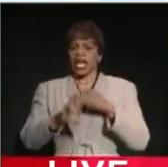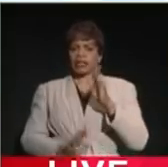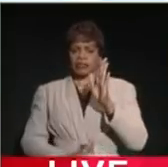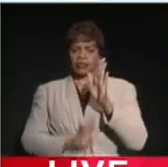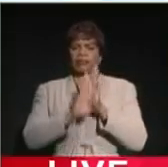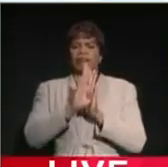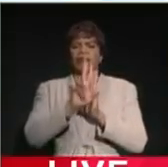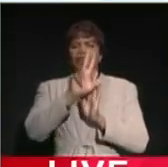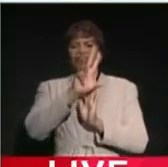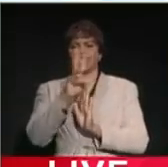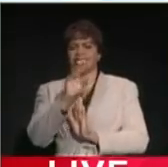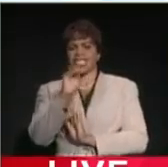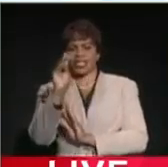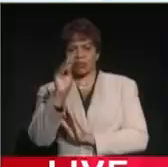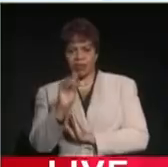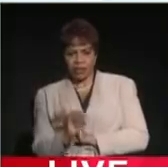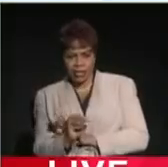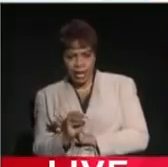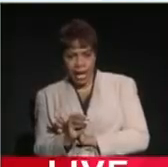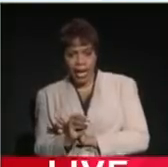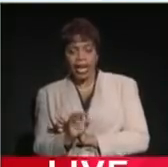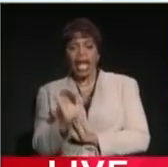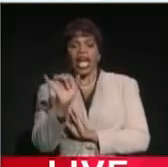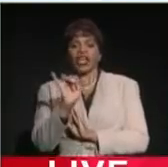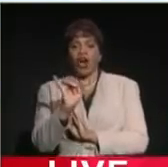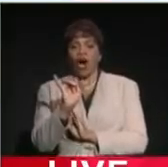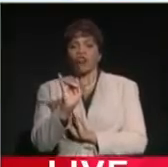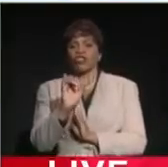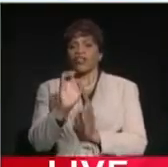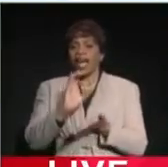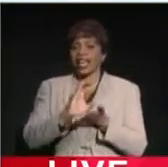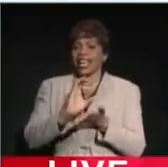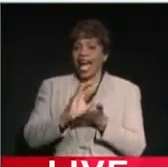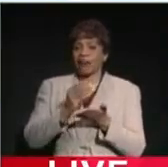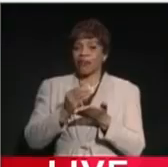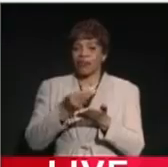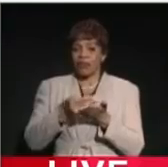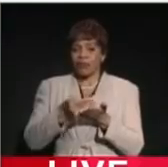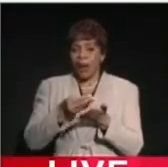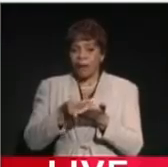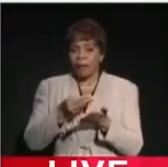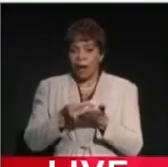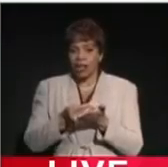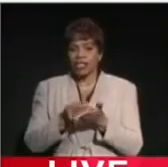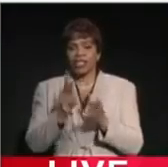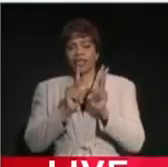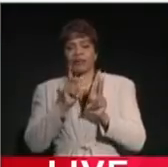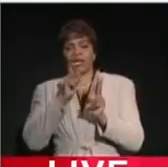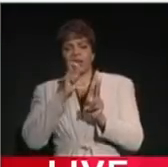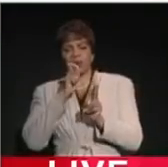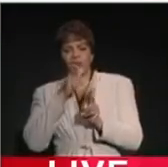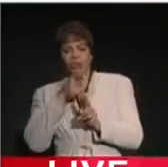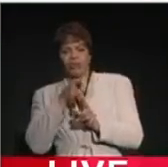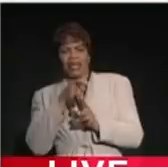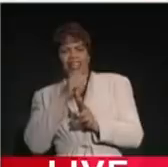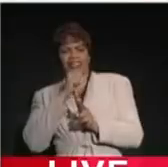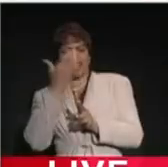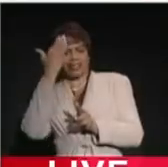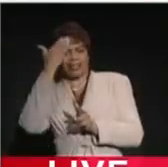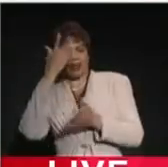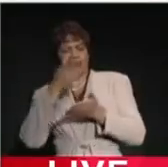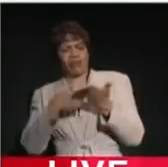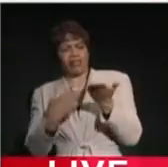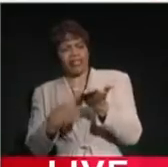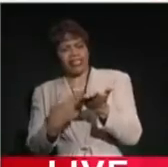your experience commuting up 36%? And capital budget has been sucked into the operating side. People are in there who don't know what they're talking about in terms of